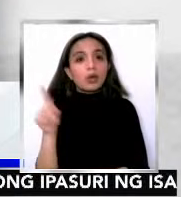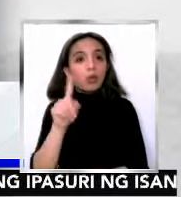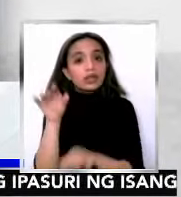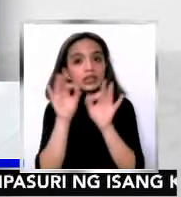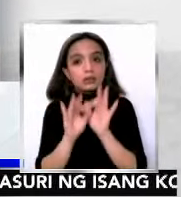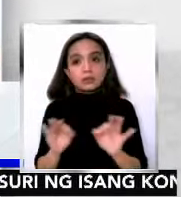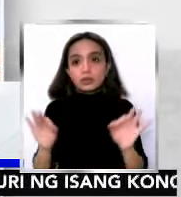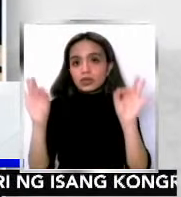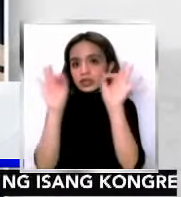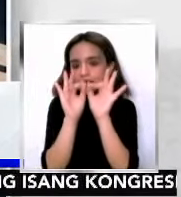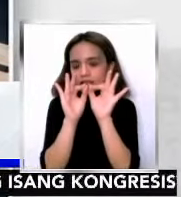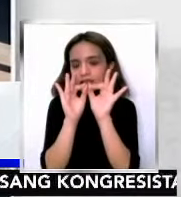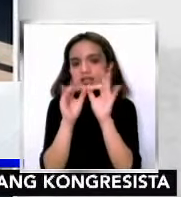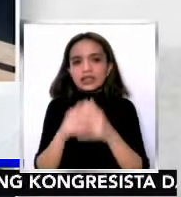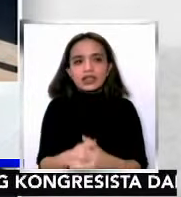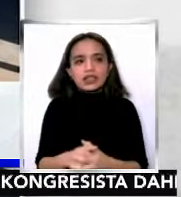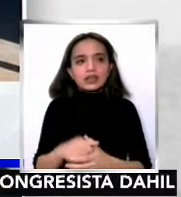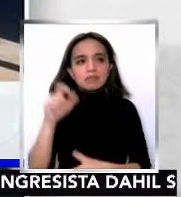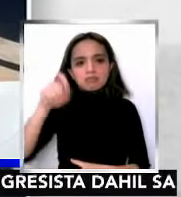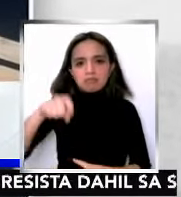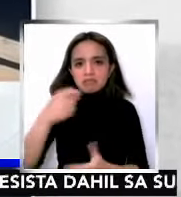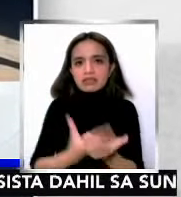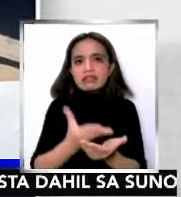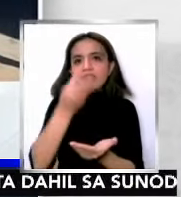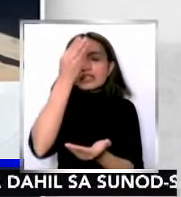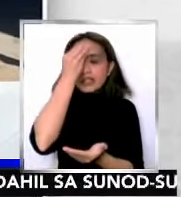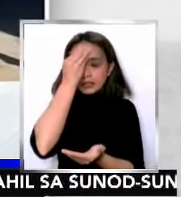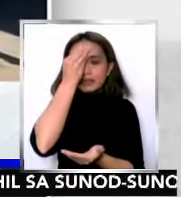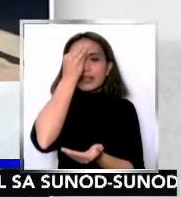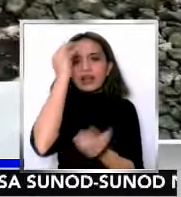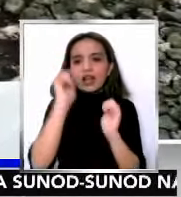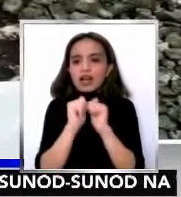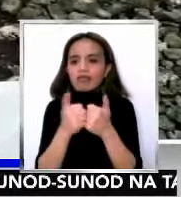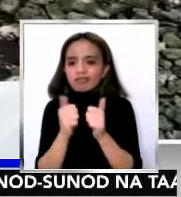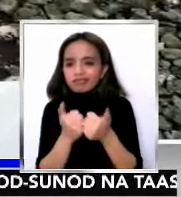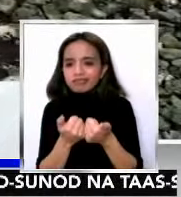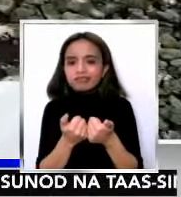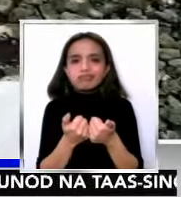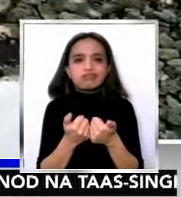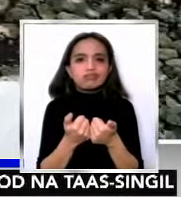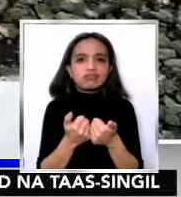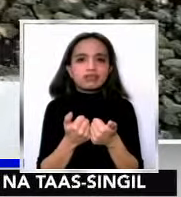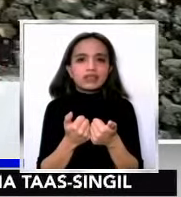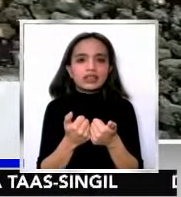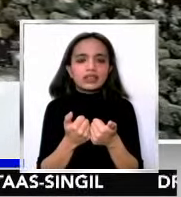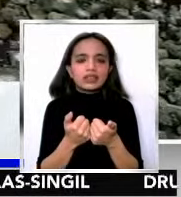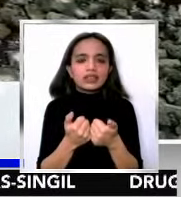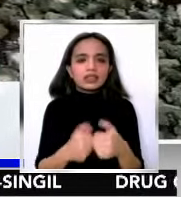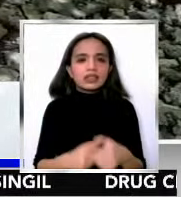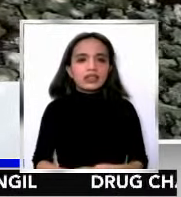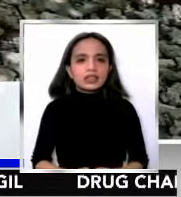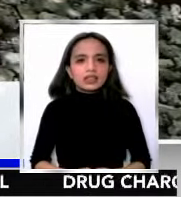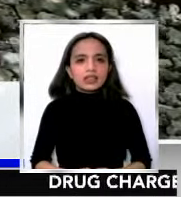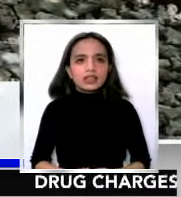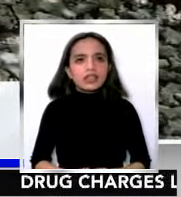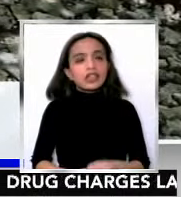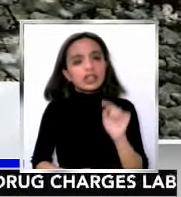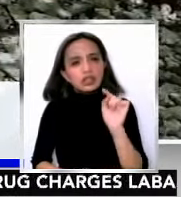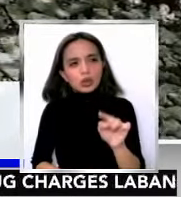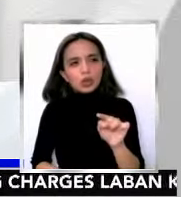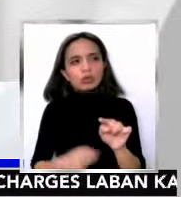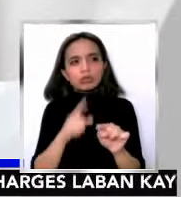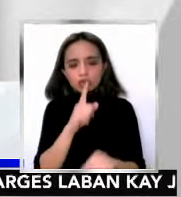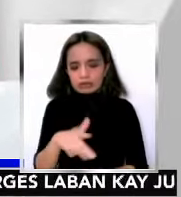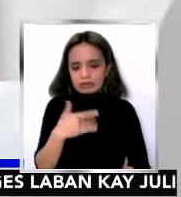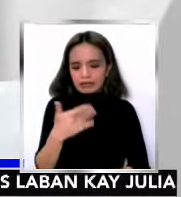the important thing is you have learned to acknowledge that you were in pain. At the